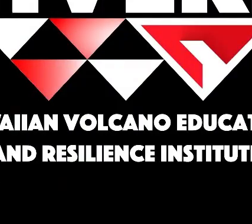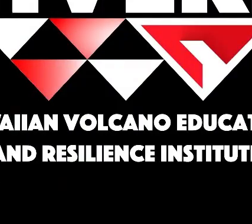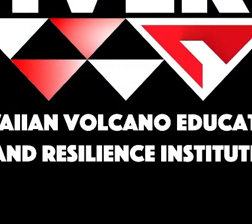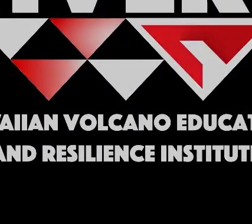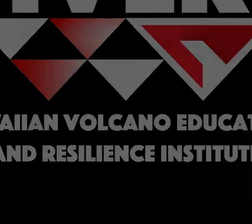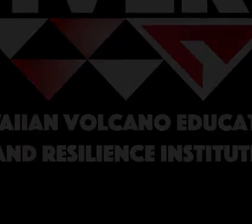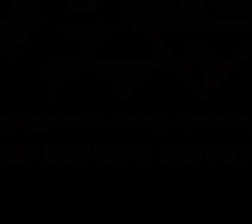So a little bit of a of of of a little bit of